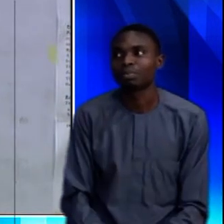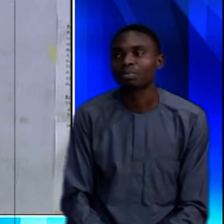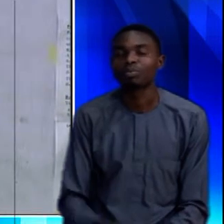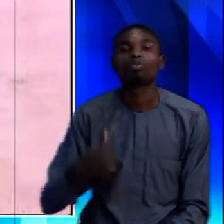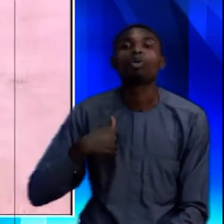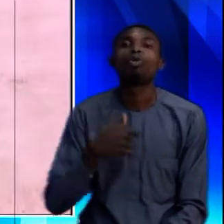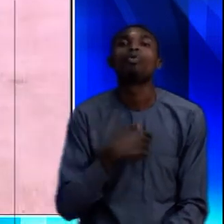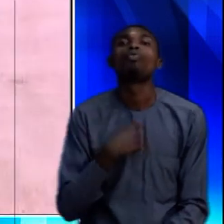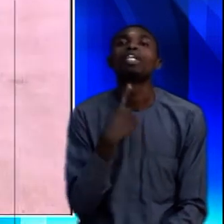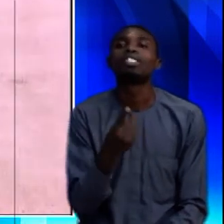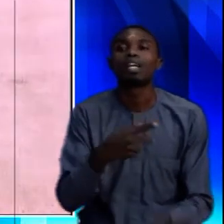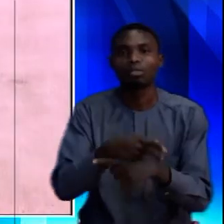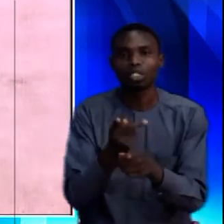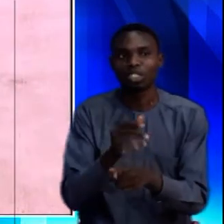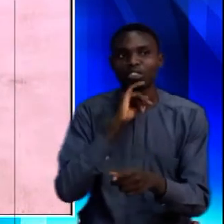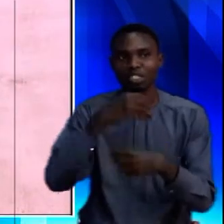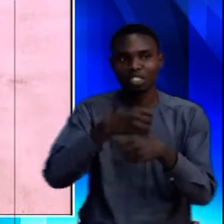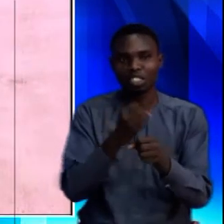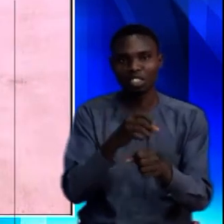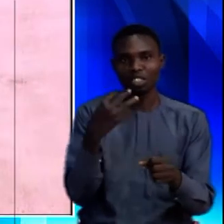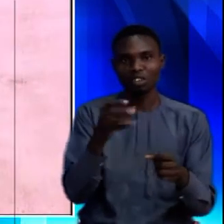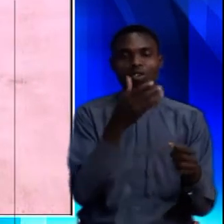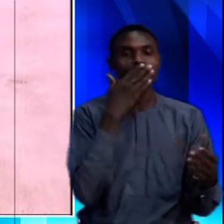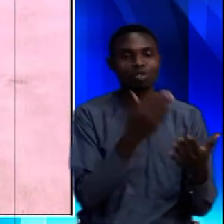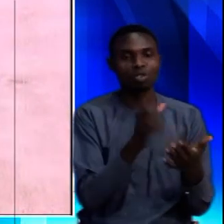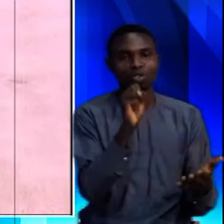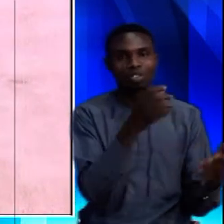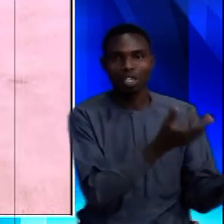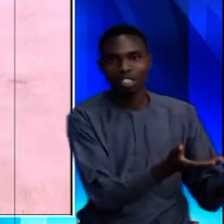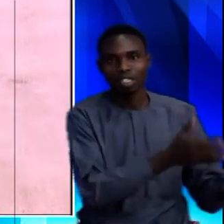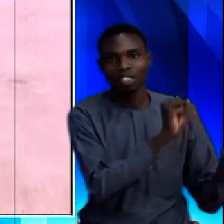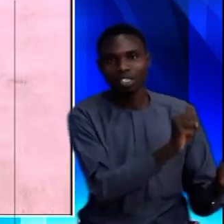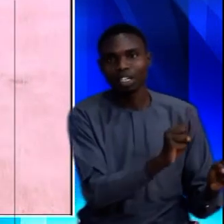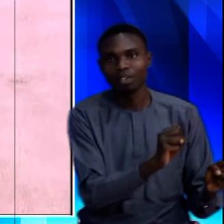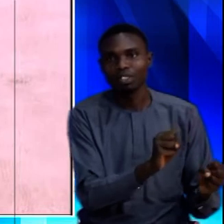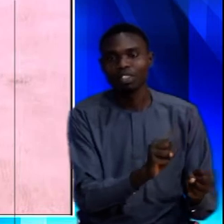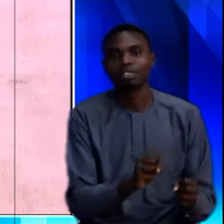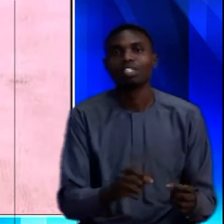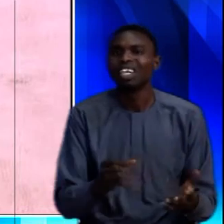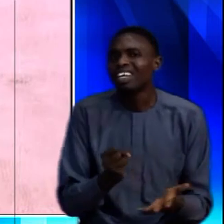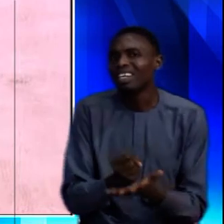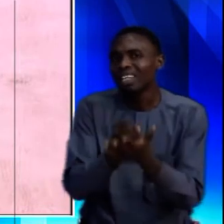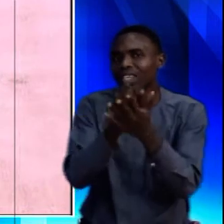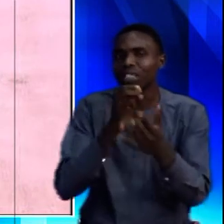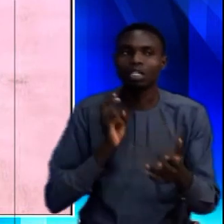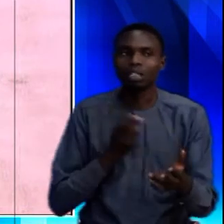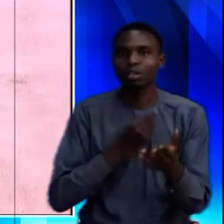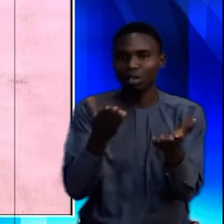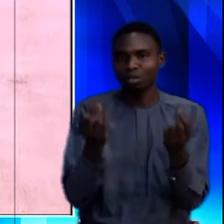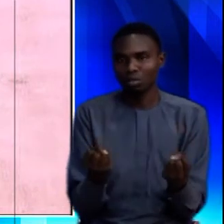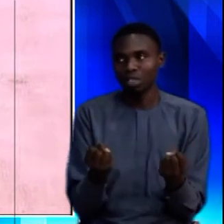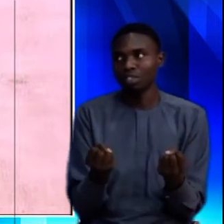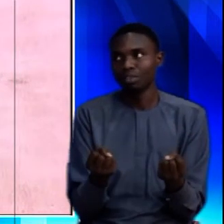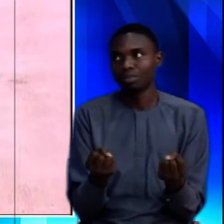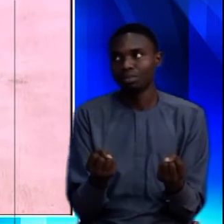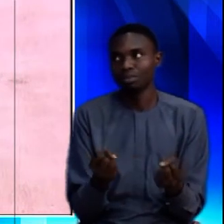We said production is the creation of goods and services aimed at what satisfy the human want. It is also known as what? The